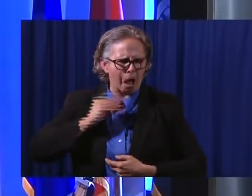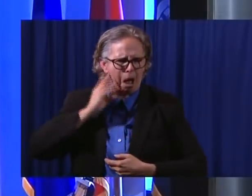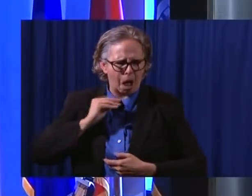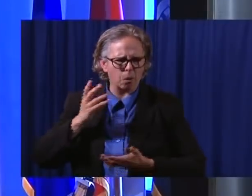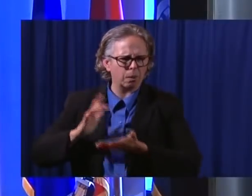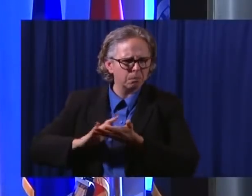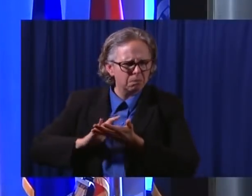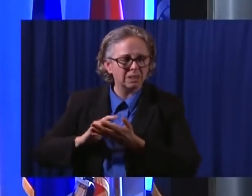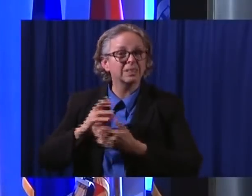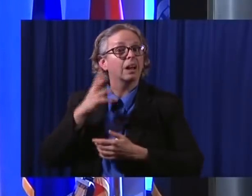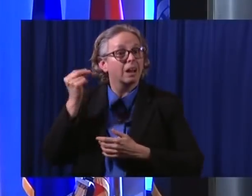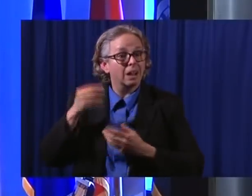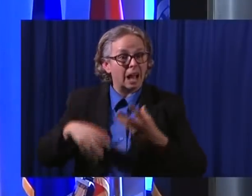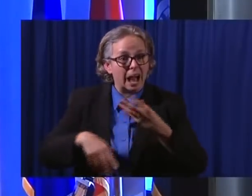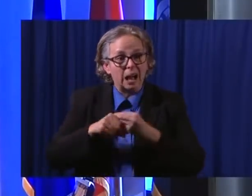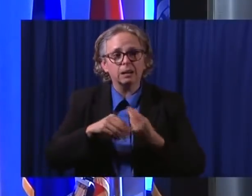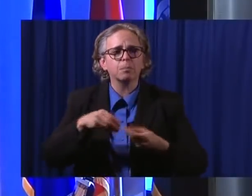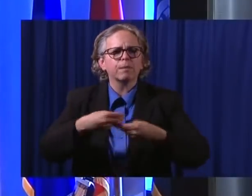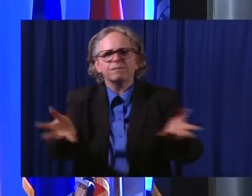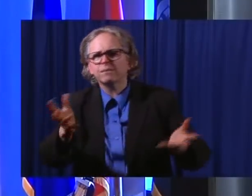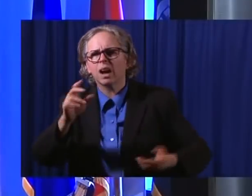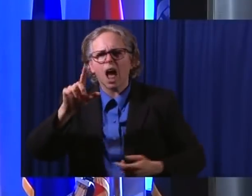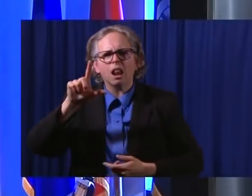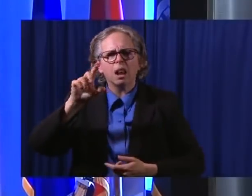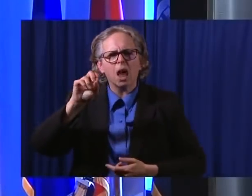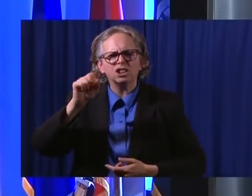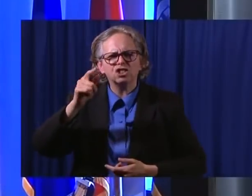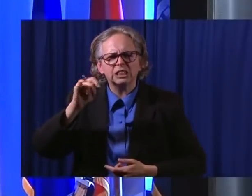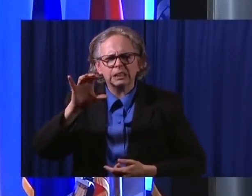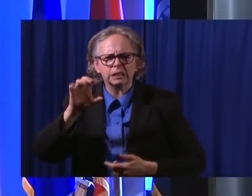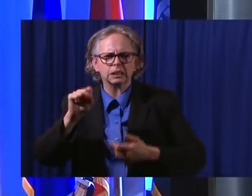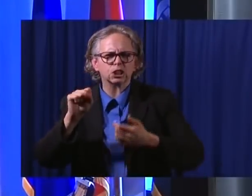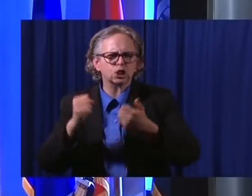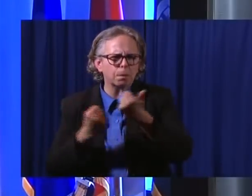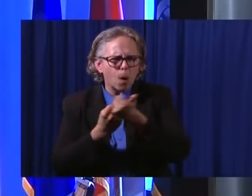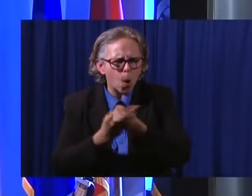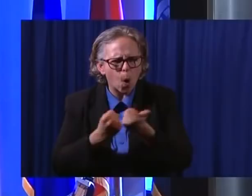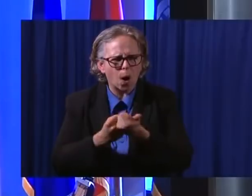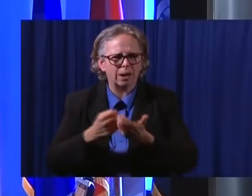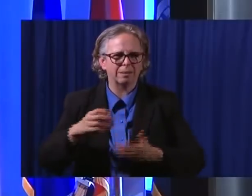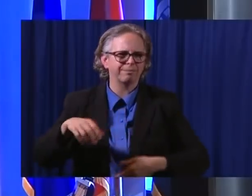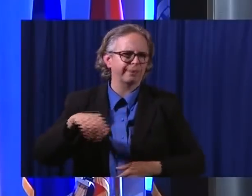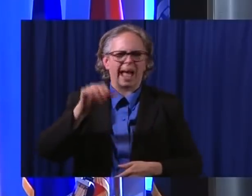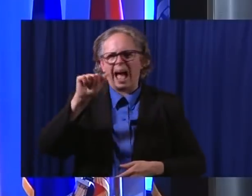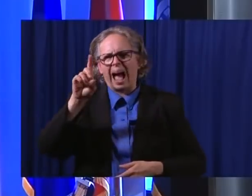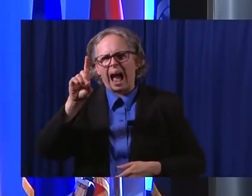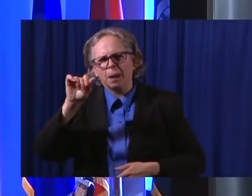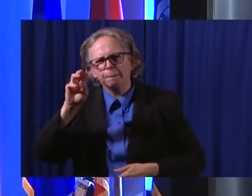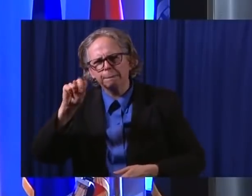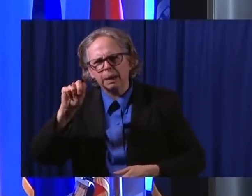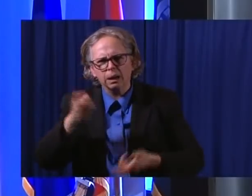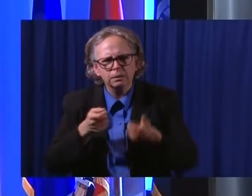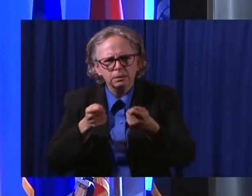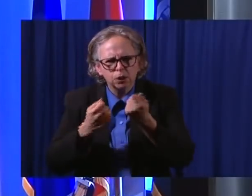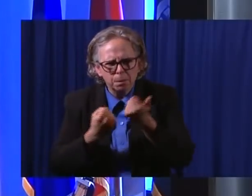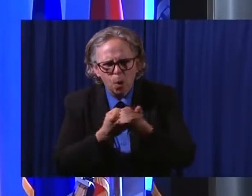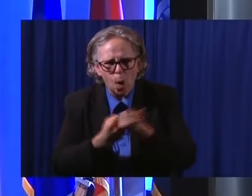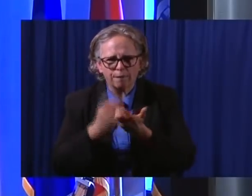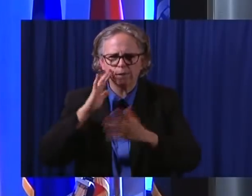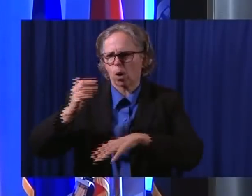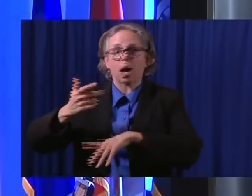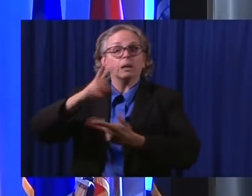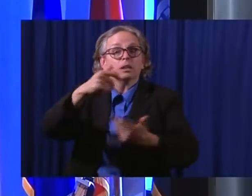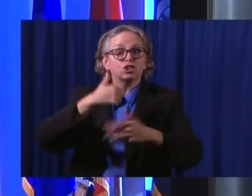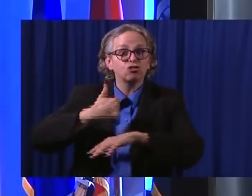and all logistics support to not only get the collection material, but also get the samples where they need to be to that lab that can process them in the most